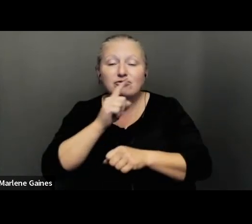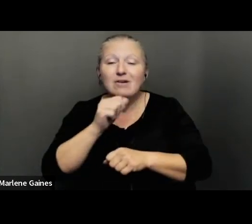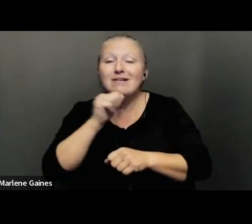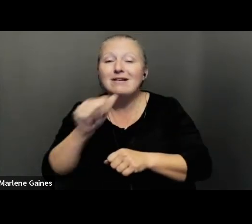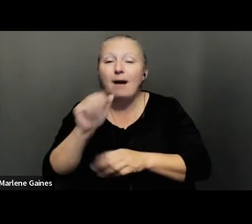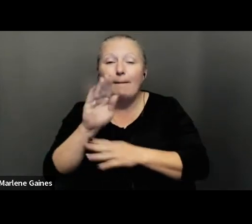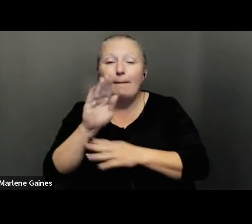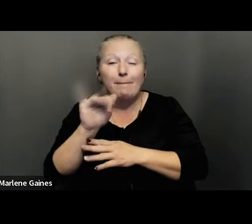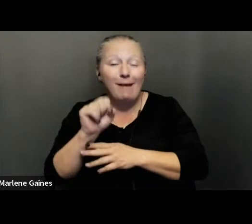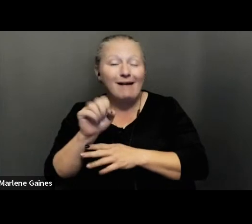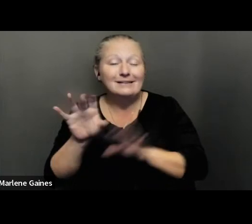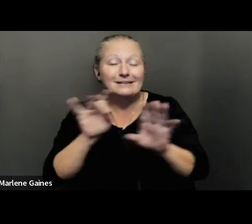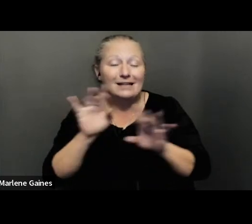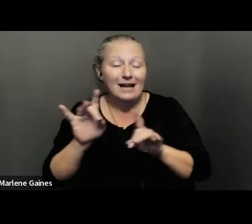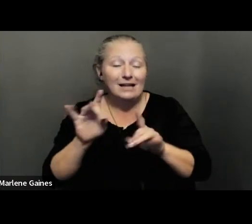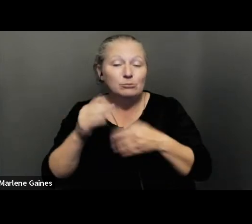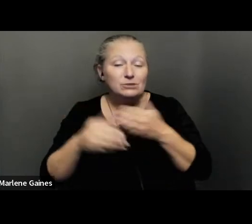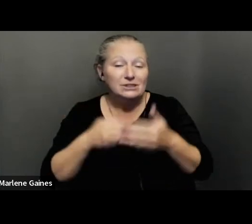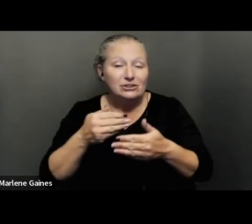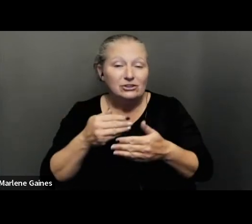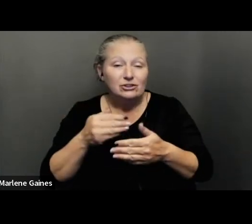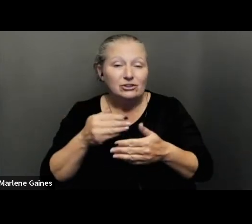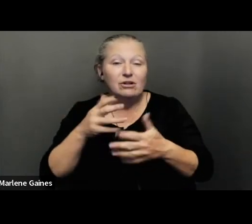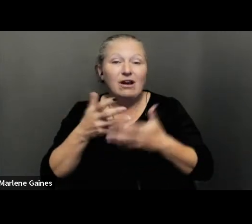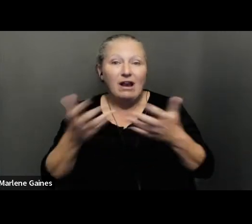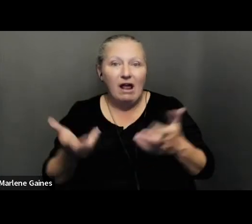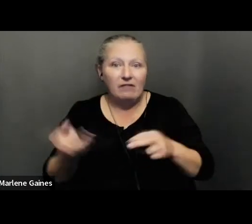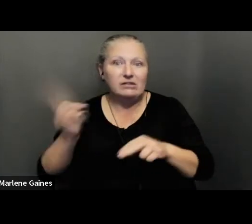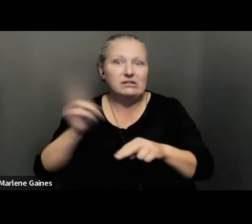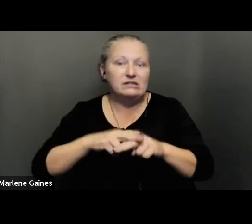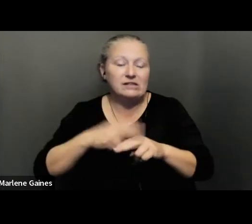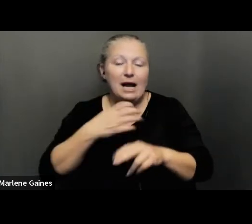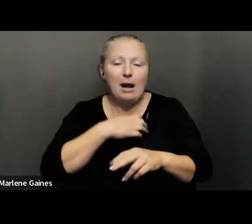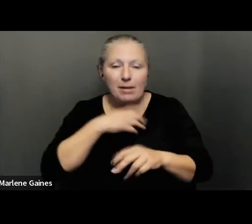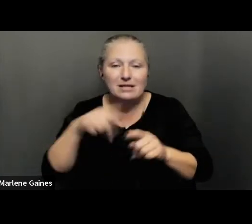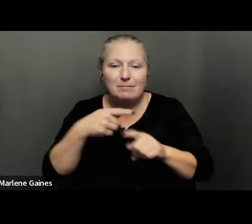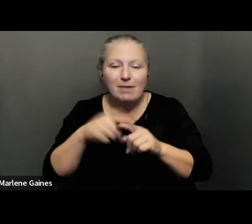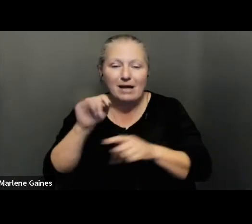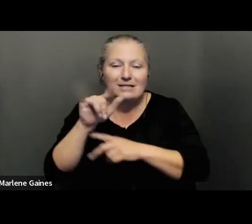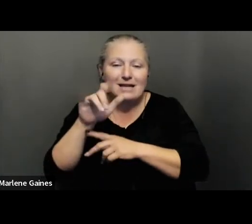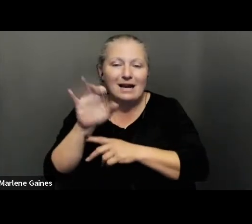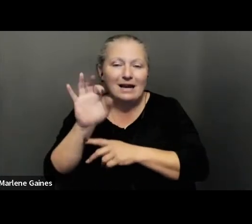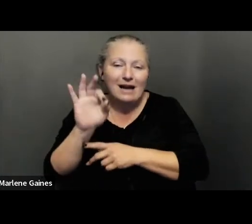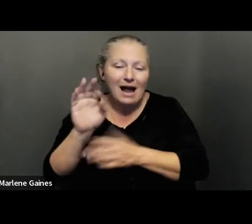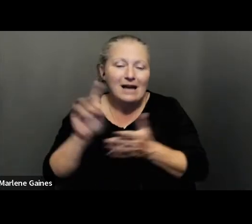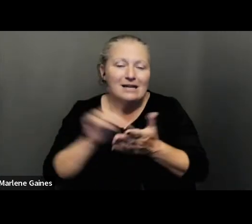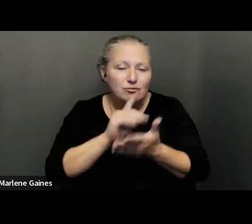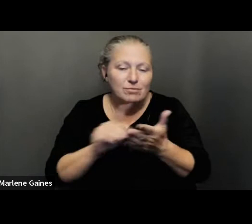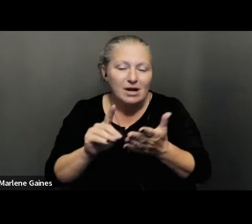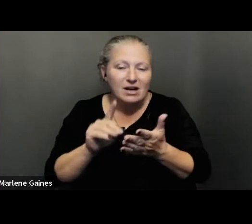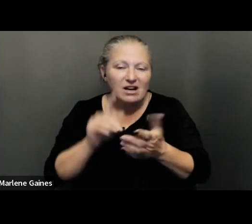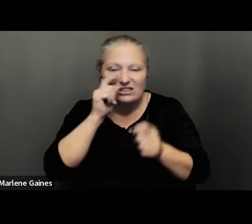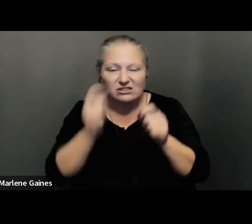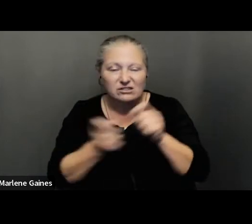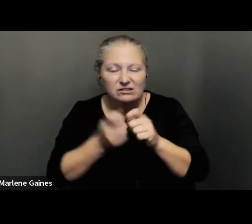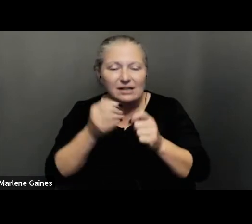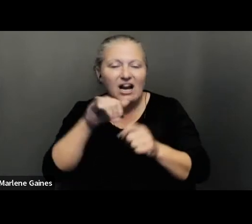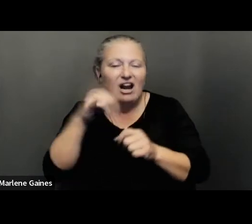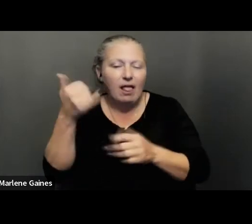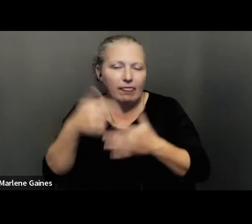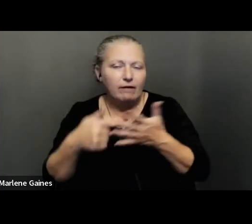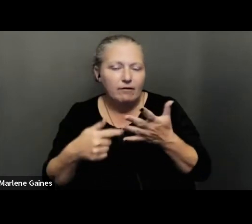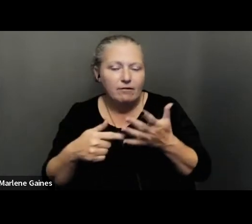selection procedure, the significant increase in complaints based on Title IX, discrimination, retaliation, and others, and